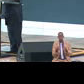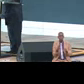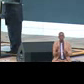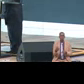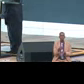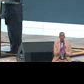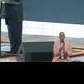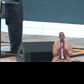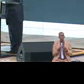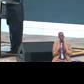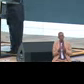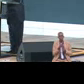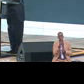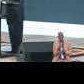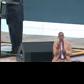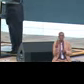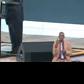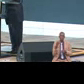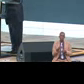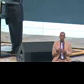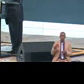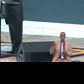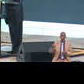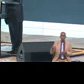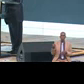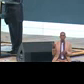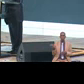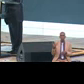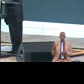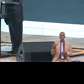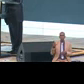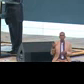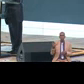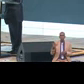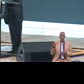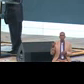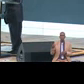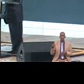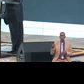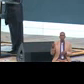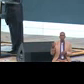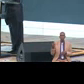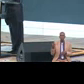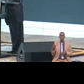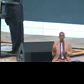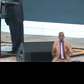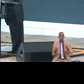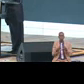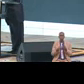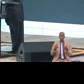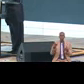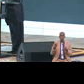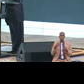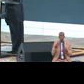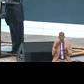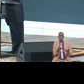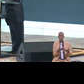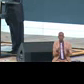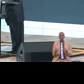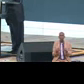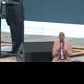themselves, sons of God? Philippians chapter 2, reading from verse 14. Do all